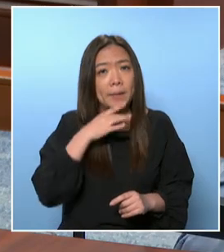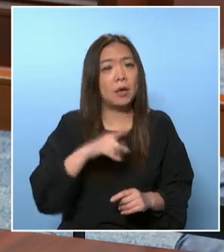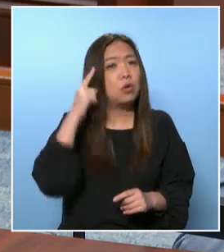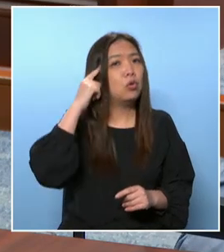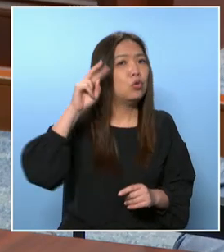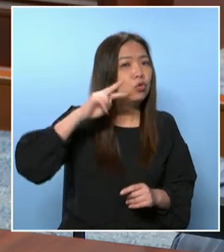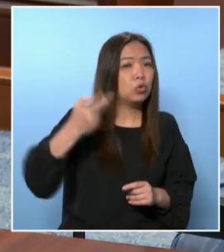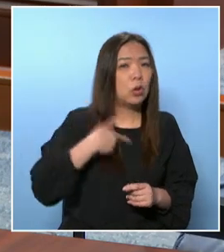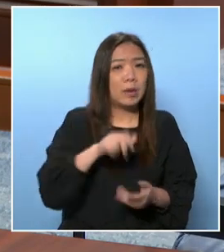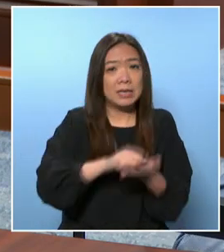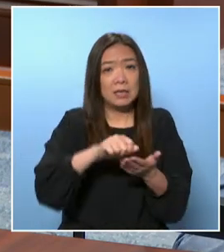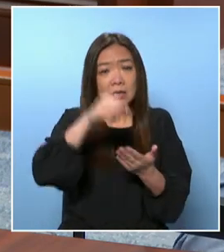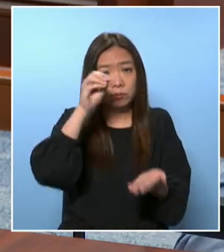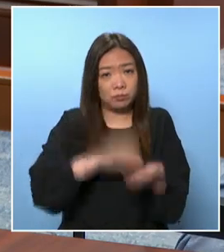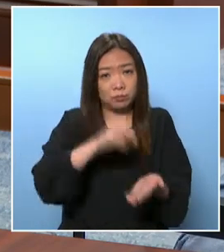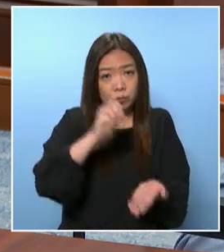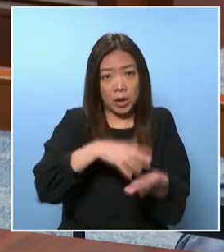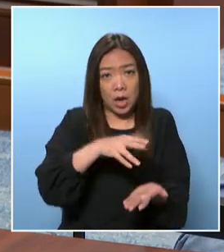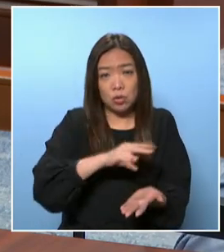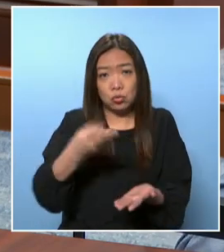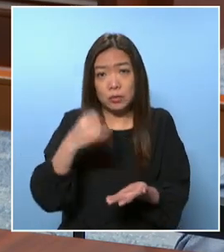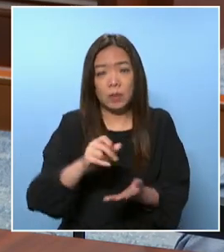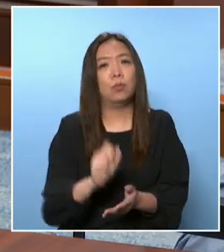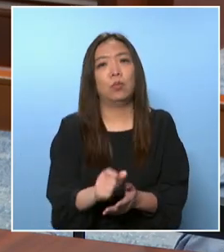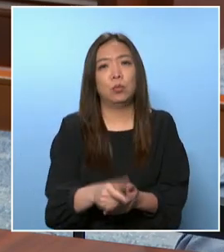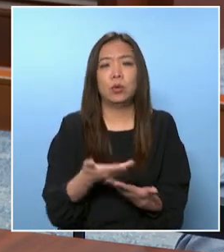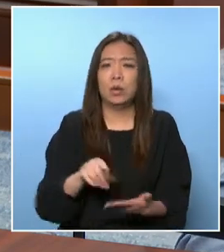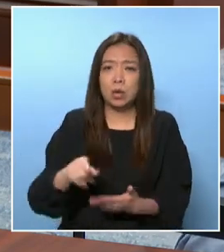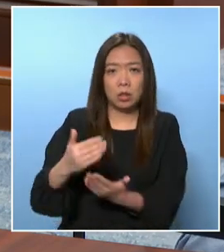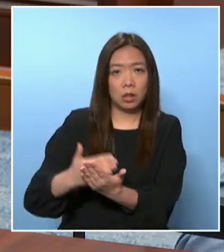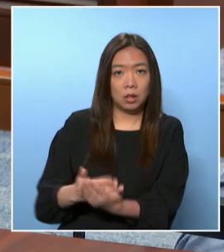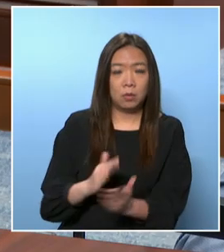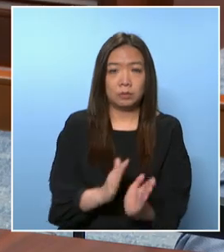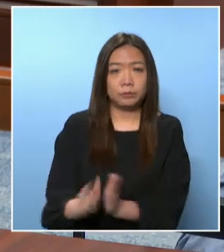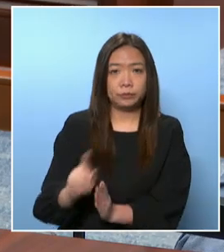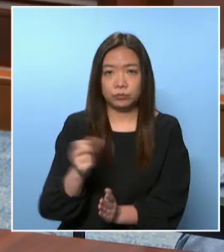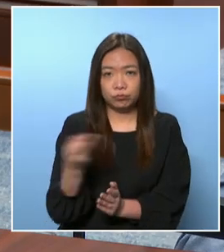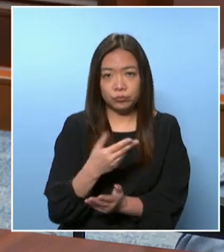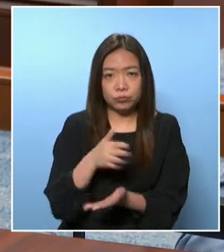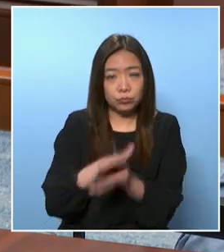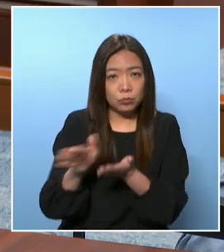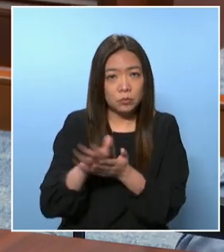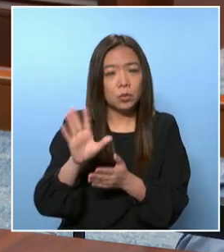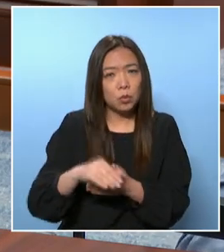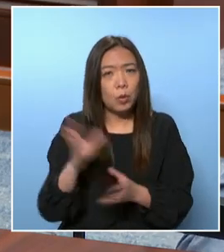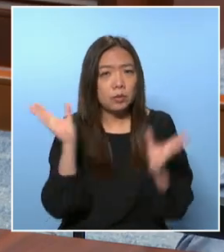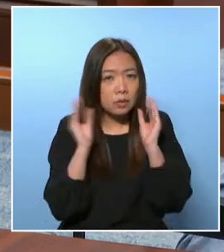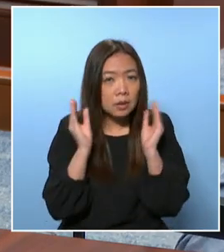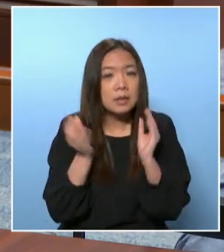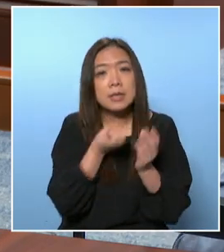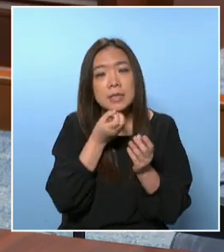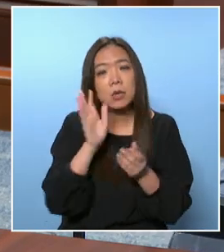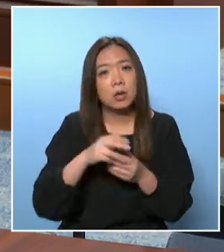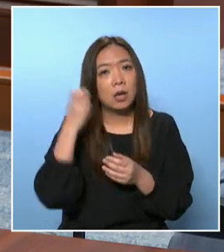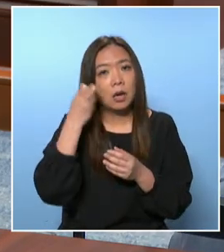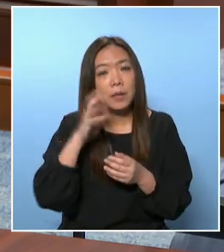Now, you say that people might want to opt out and there can be revocation. I'm sure that under this proposed system, you should